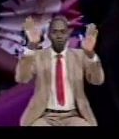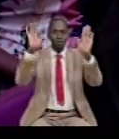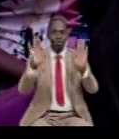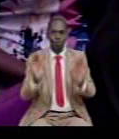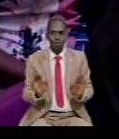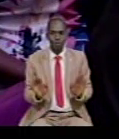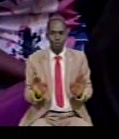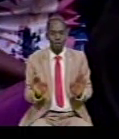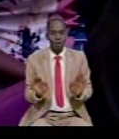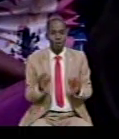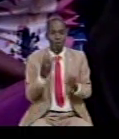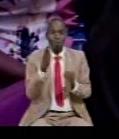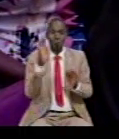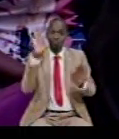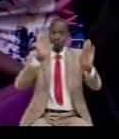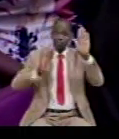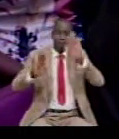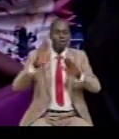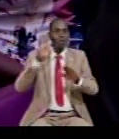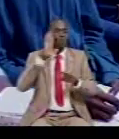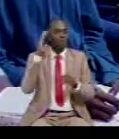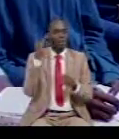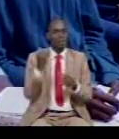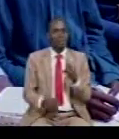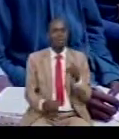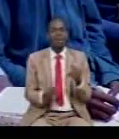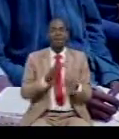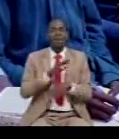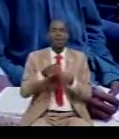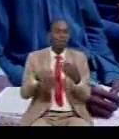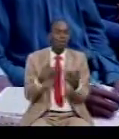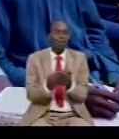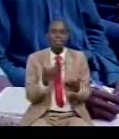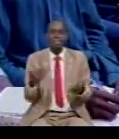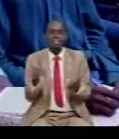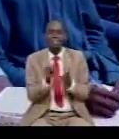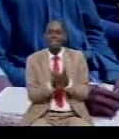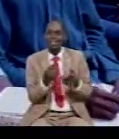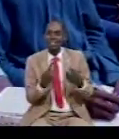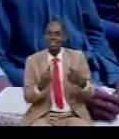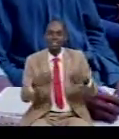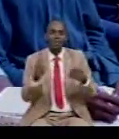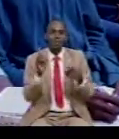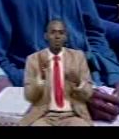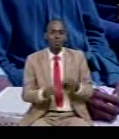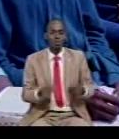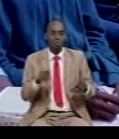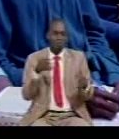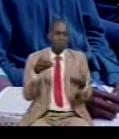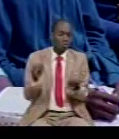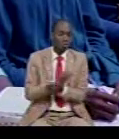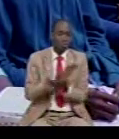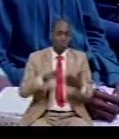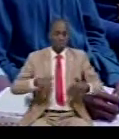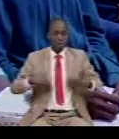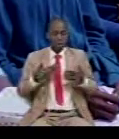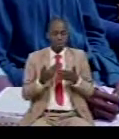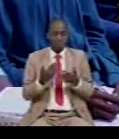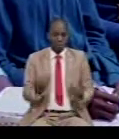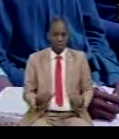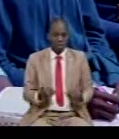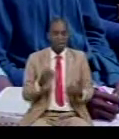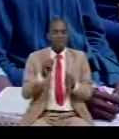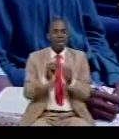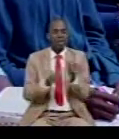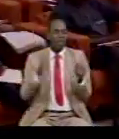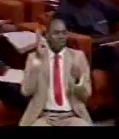Tribulation over. And all those things that try to bury you alive tonight, everything over